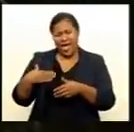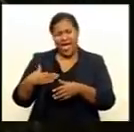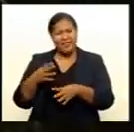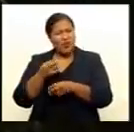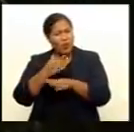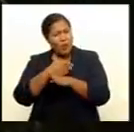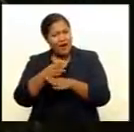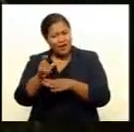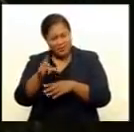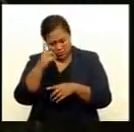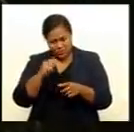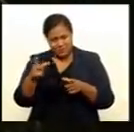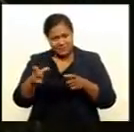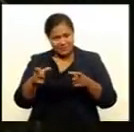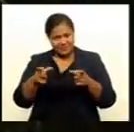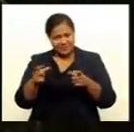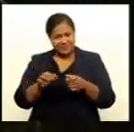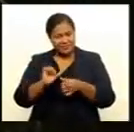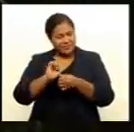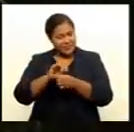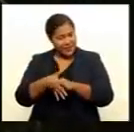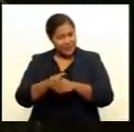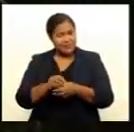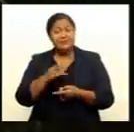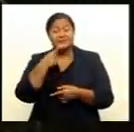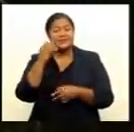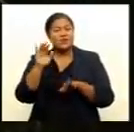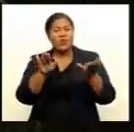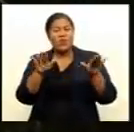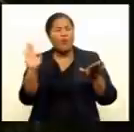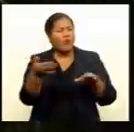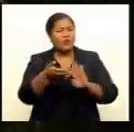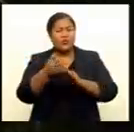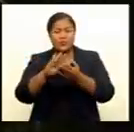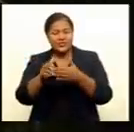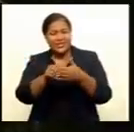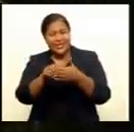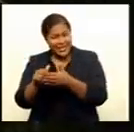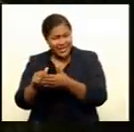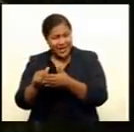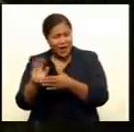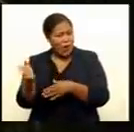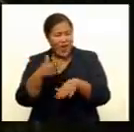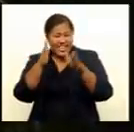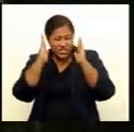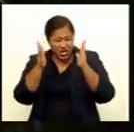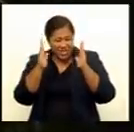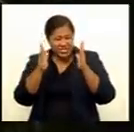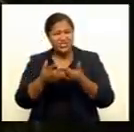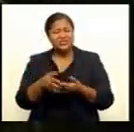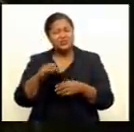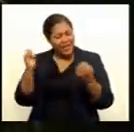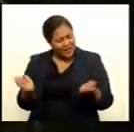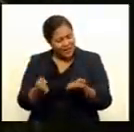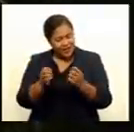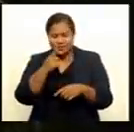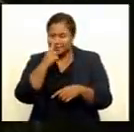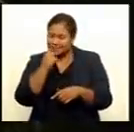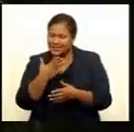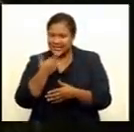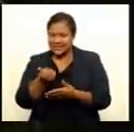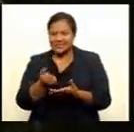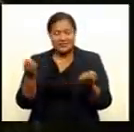containing this virus. The president also called on community leaders as well as leaders of faith-based organizations to encourage the public to play